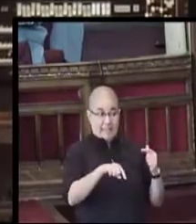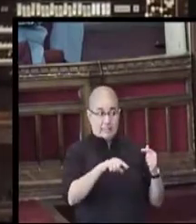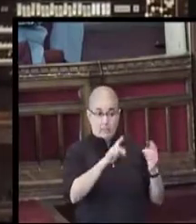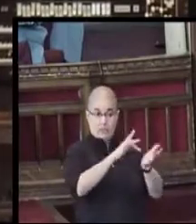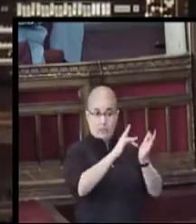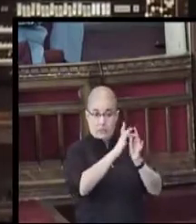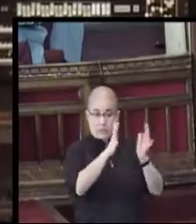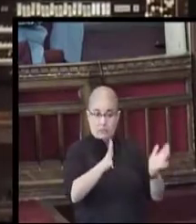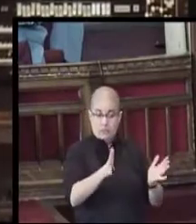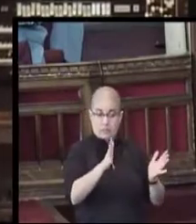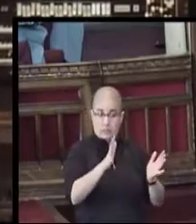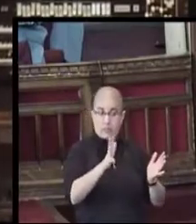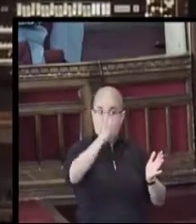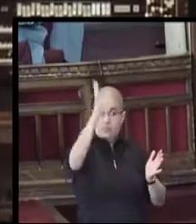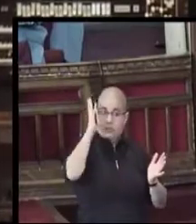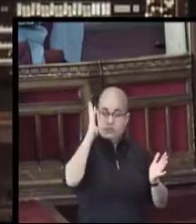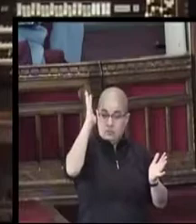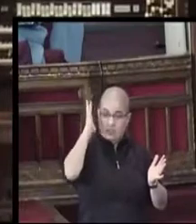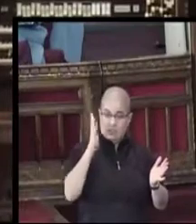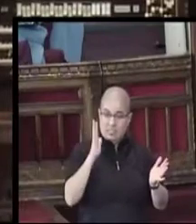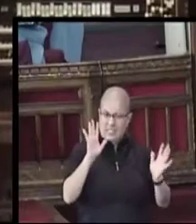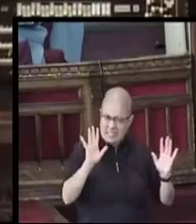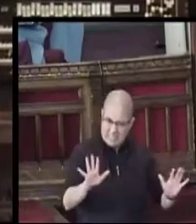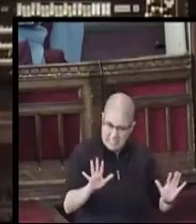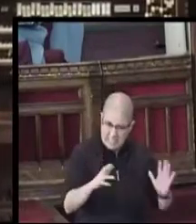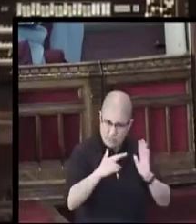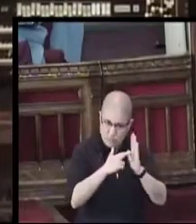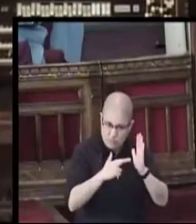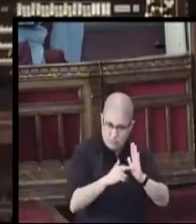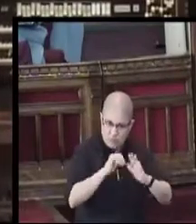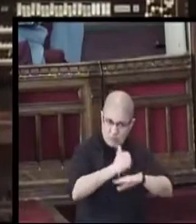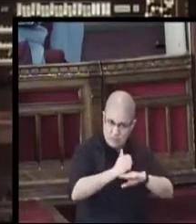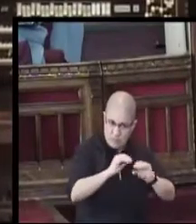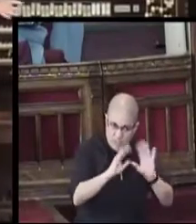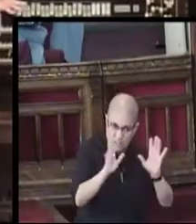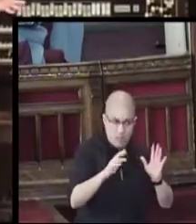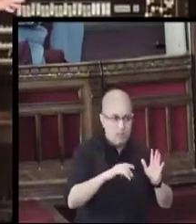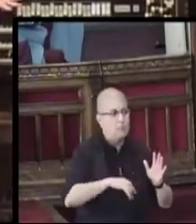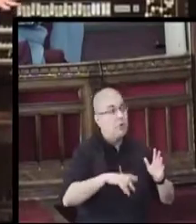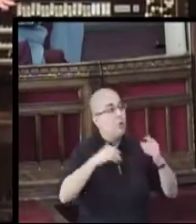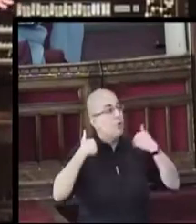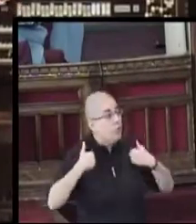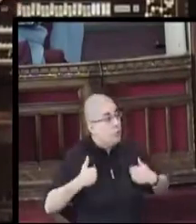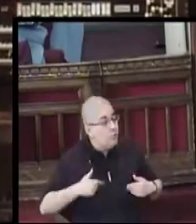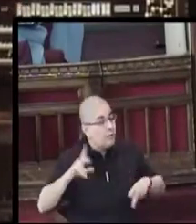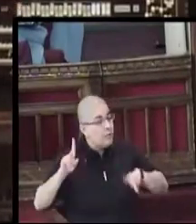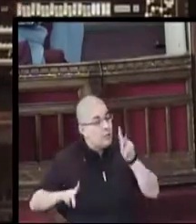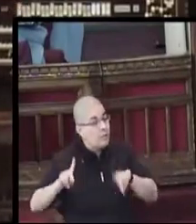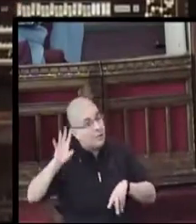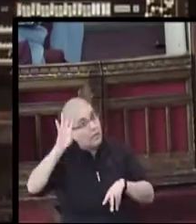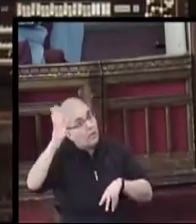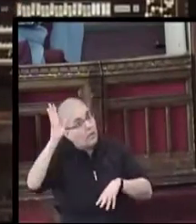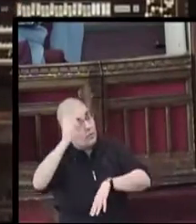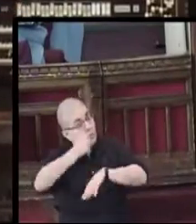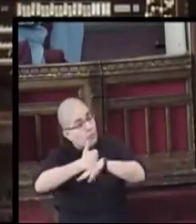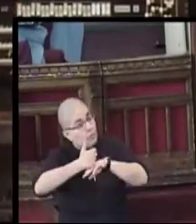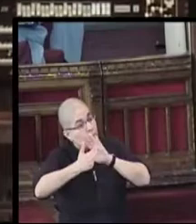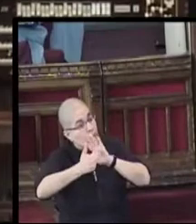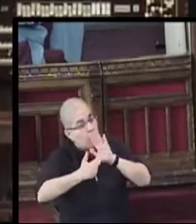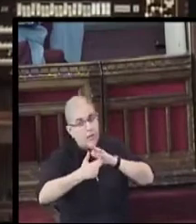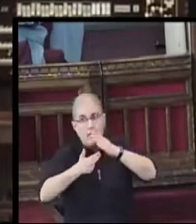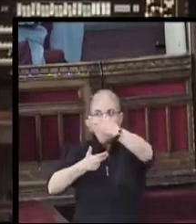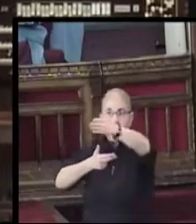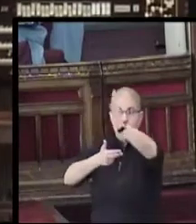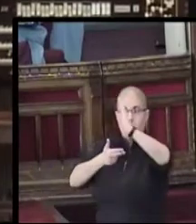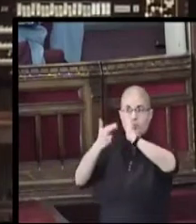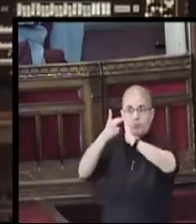was addressing when he said it's important to try to distinguish between human rules and God's rules, and that